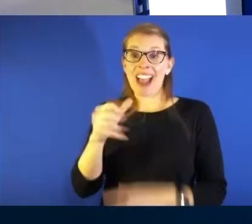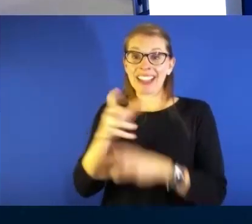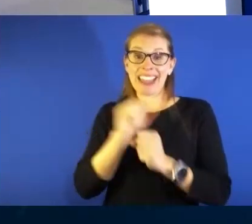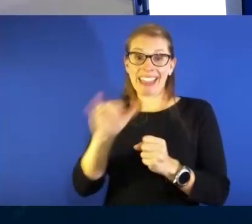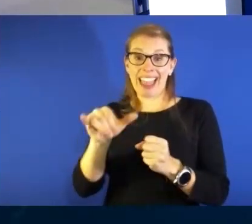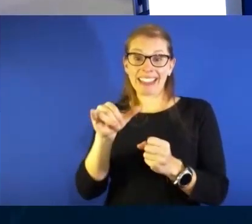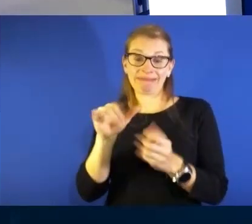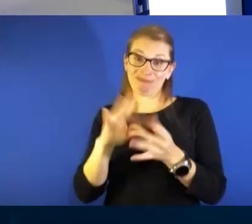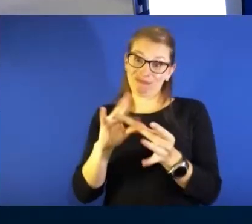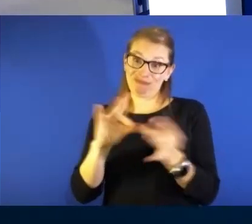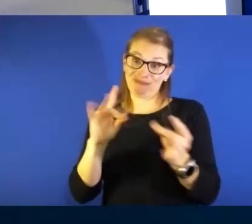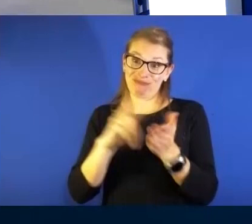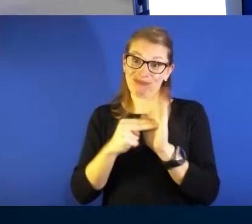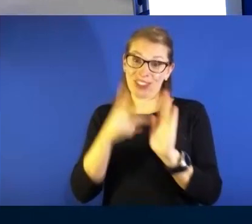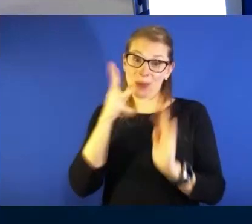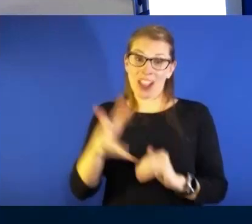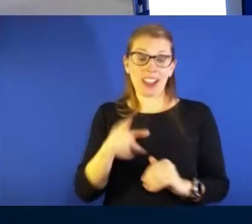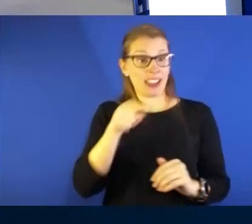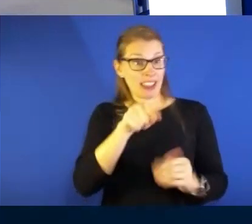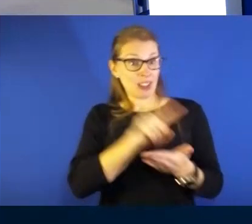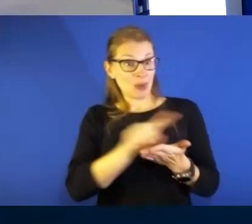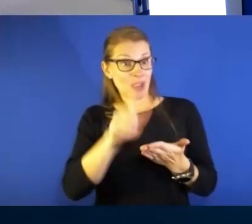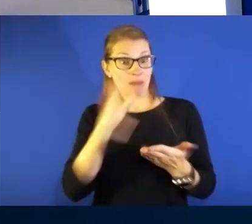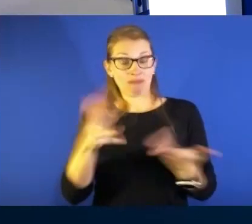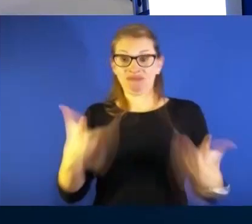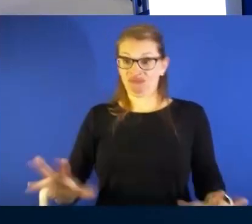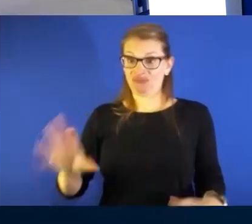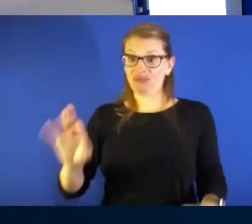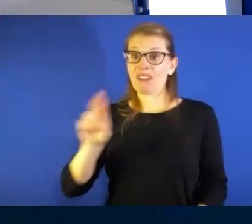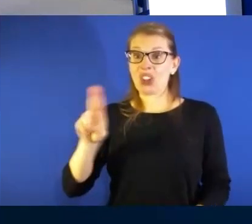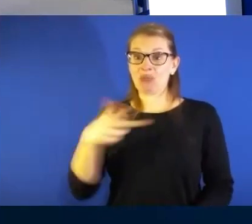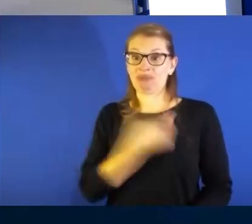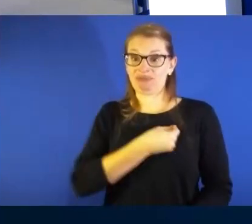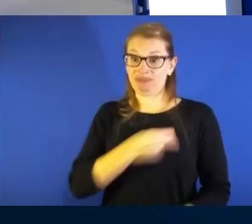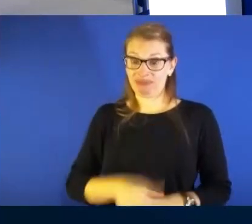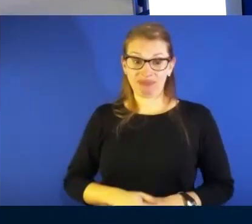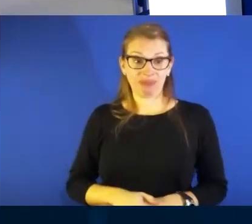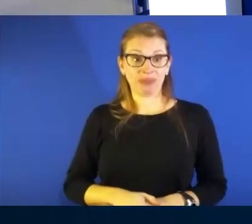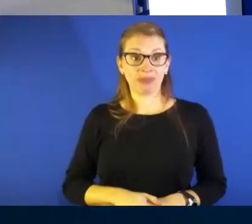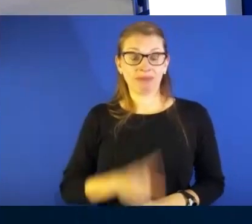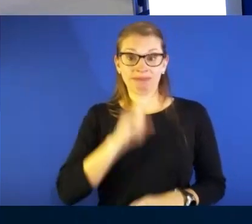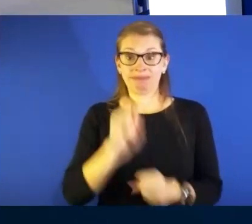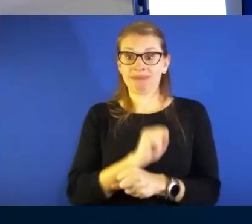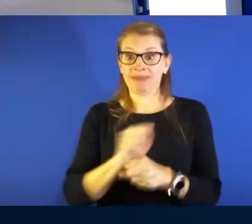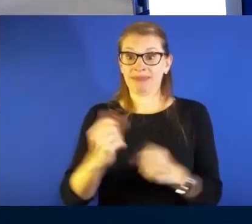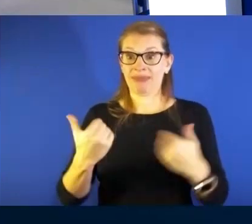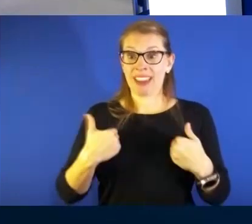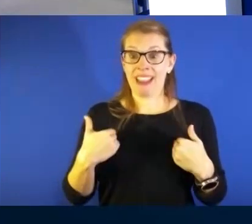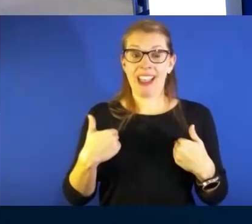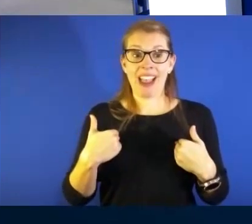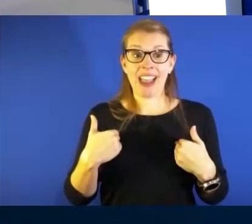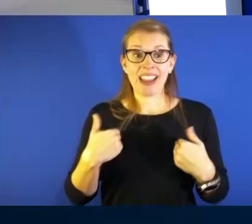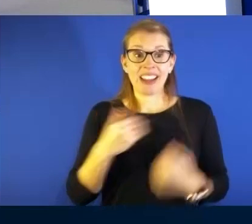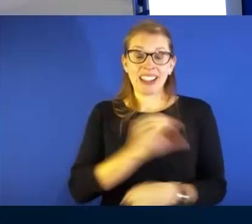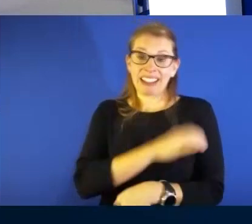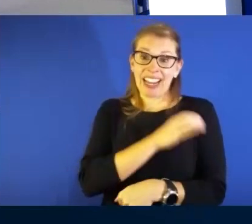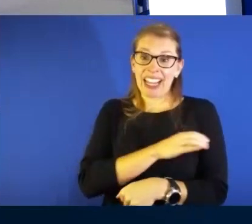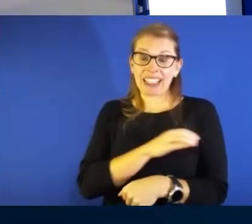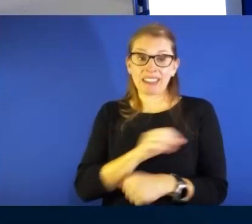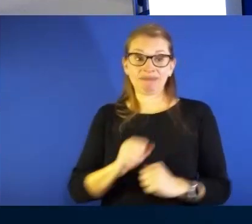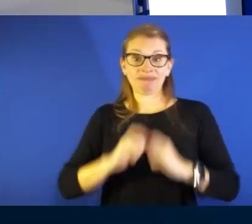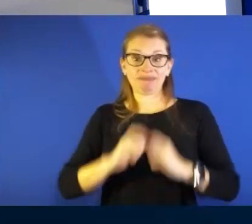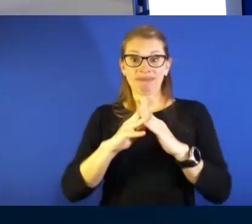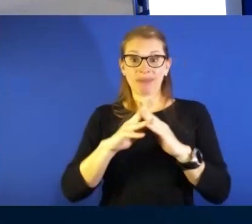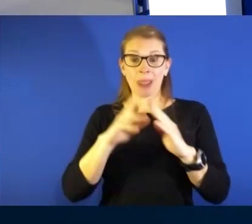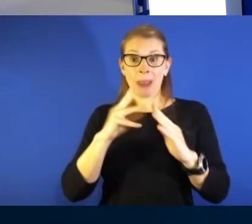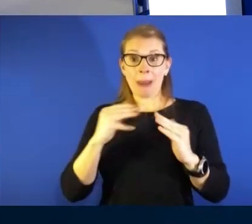Are you getting yours this week or soon? I have here? already received mine. We actually had a little clinic set up for members of my team, and